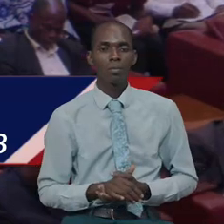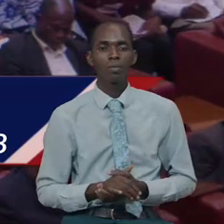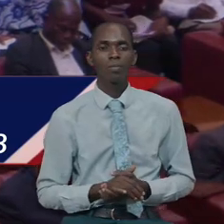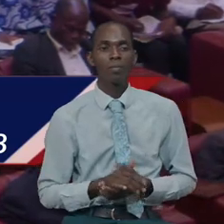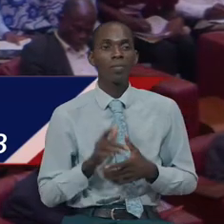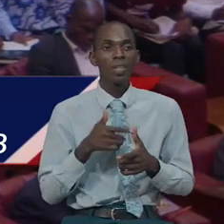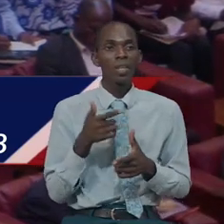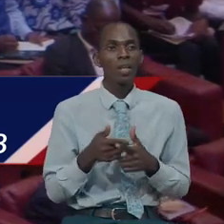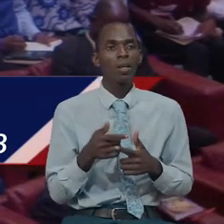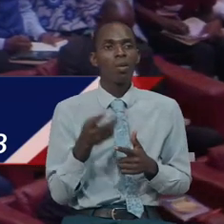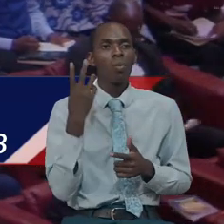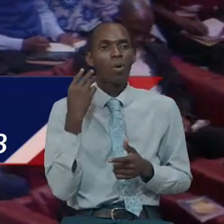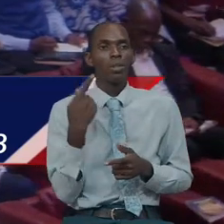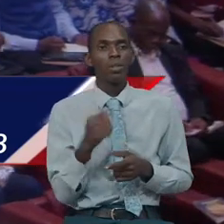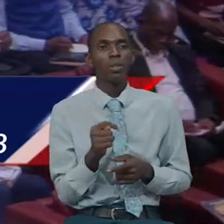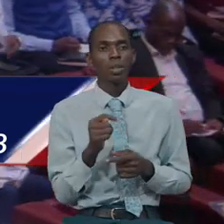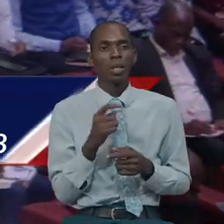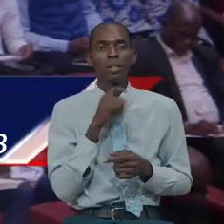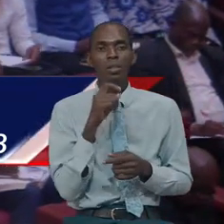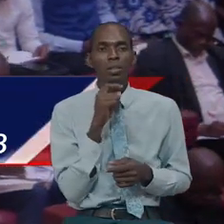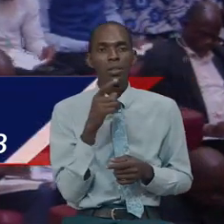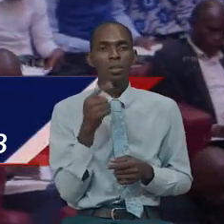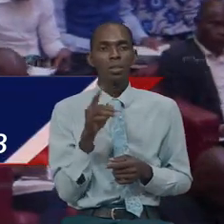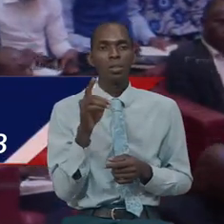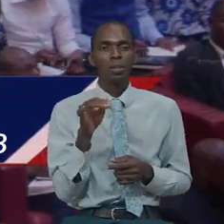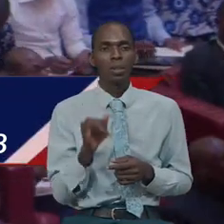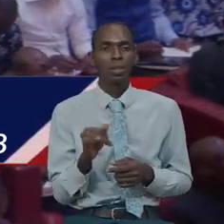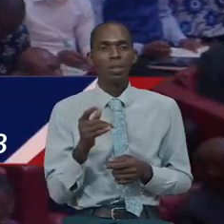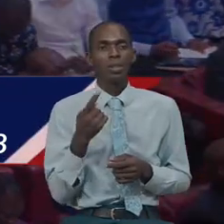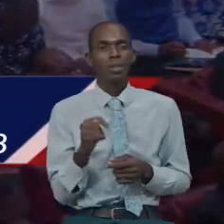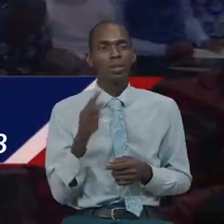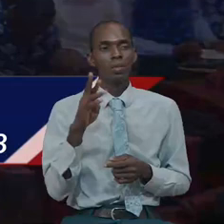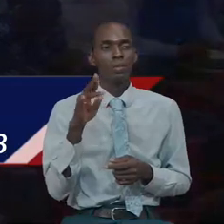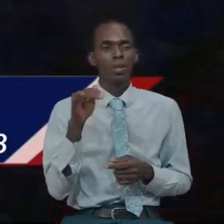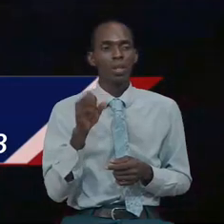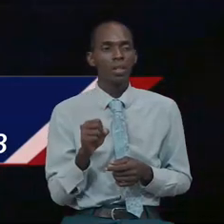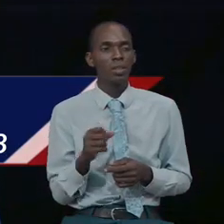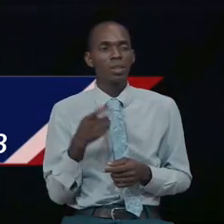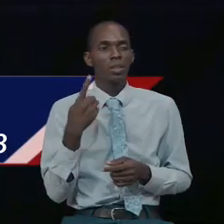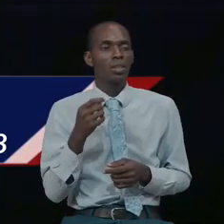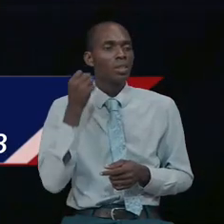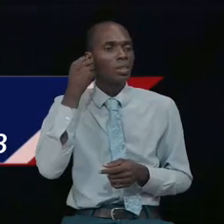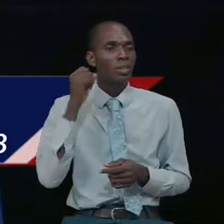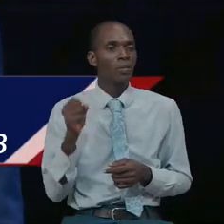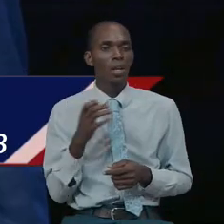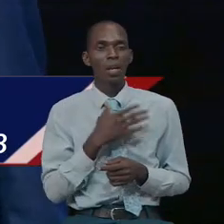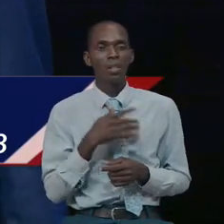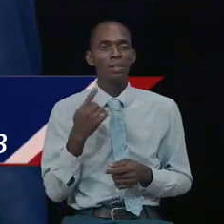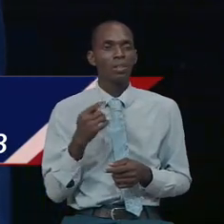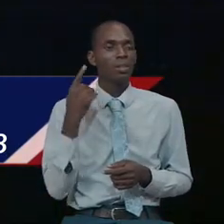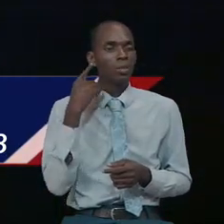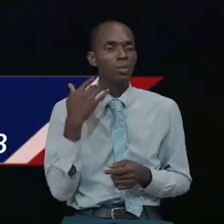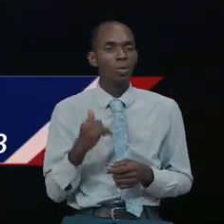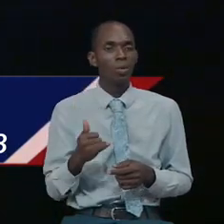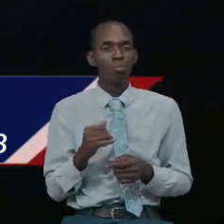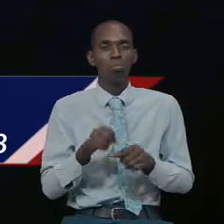was the iron, the clay, the brass, the silver and the gold